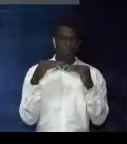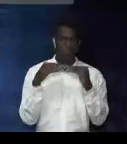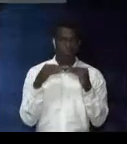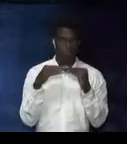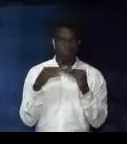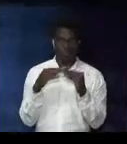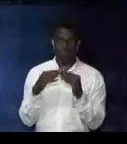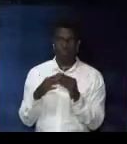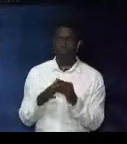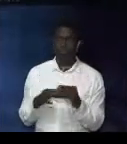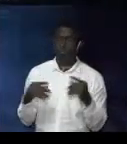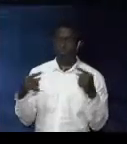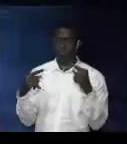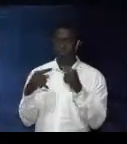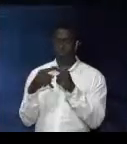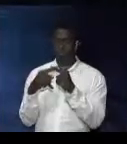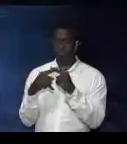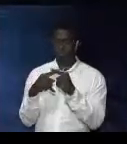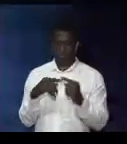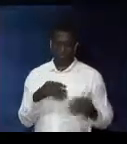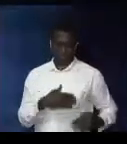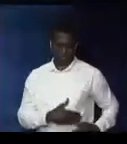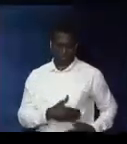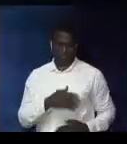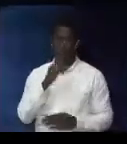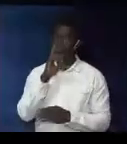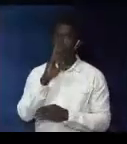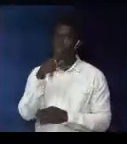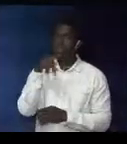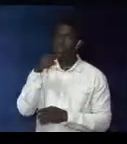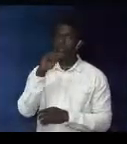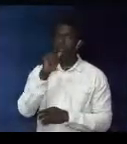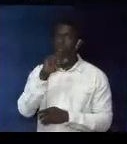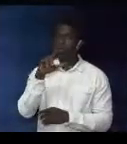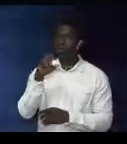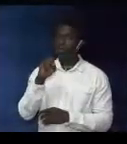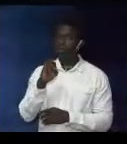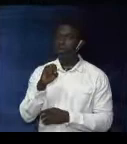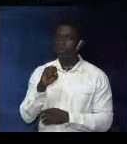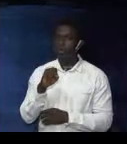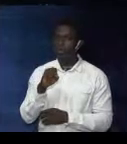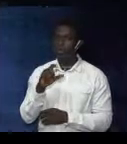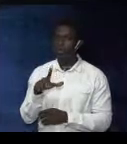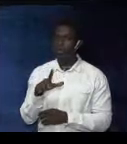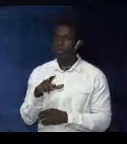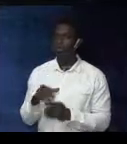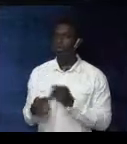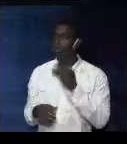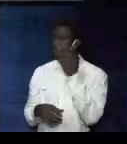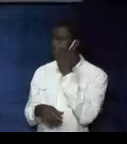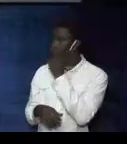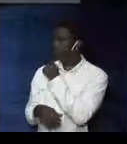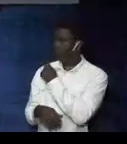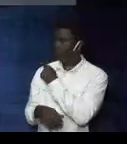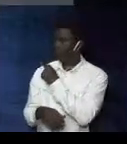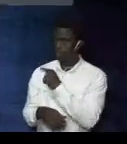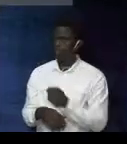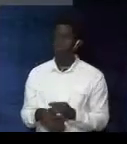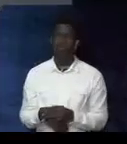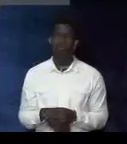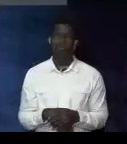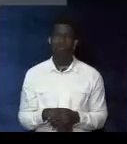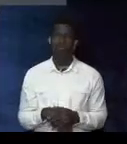Now, opposite sides are parallel, as you can see. This side goes along the same line with this. This goes along the same line with